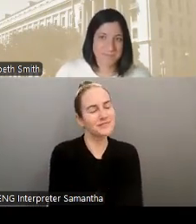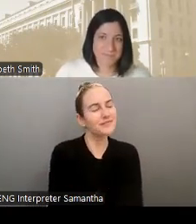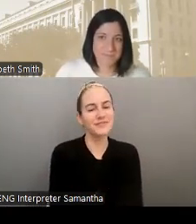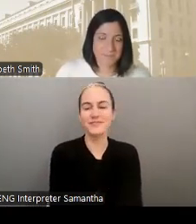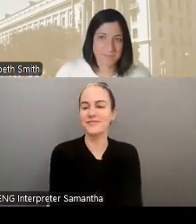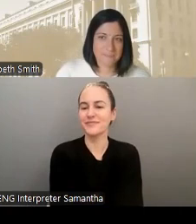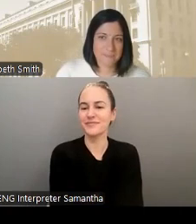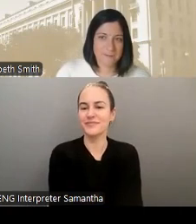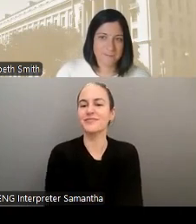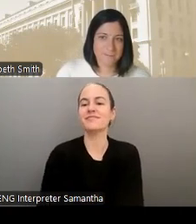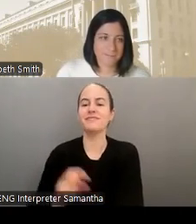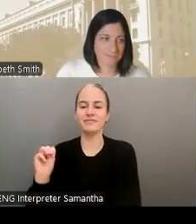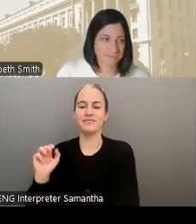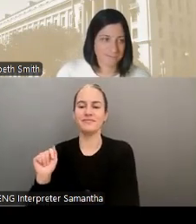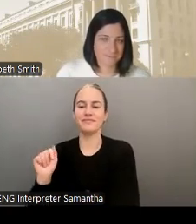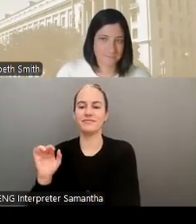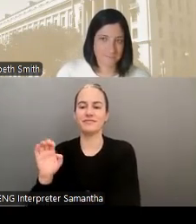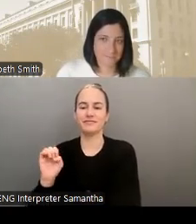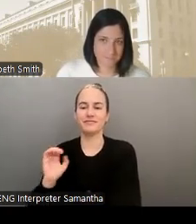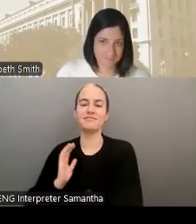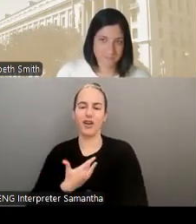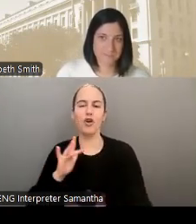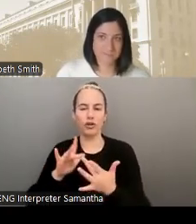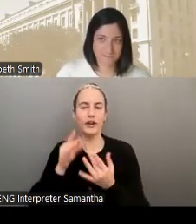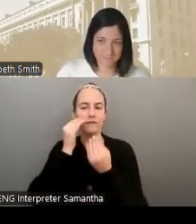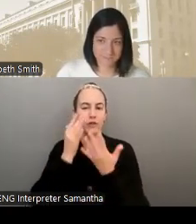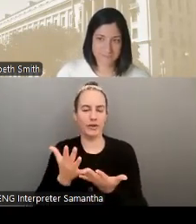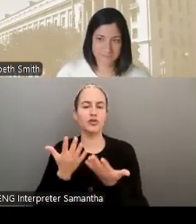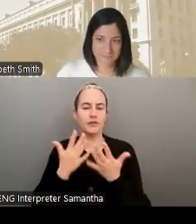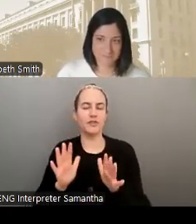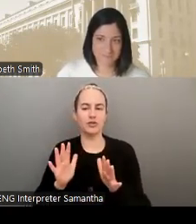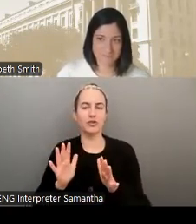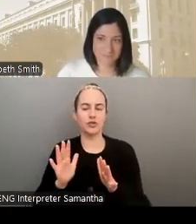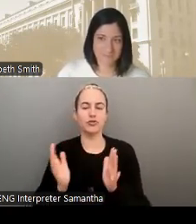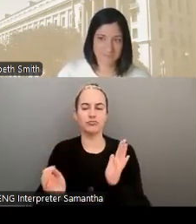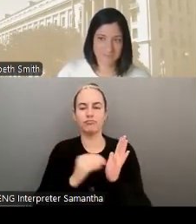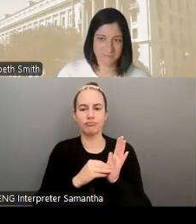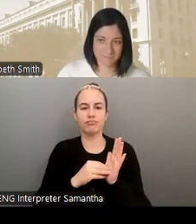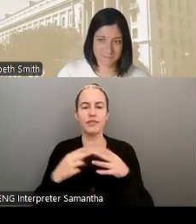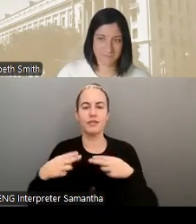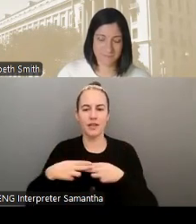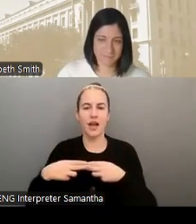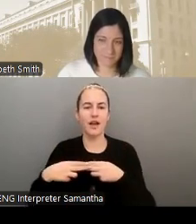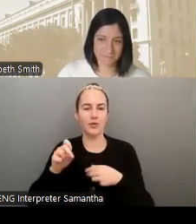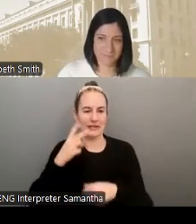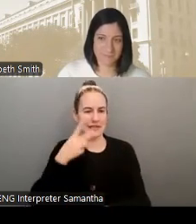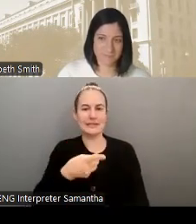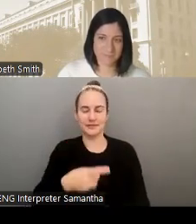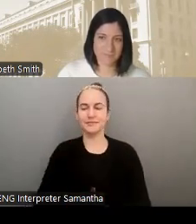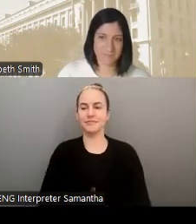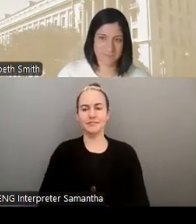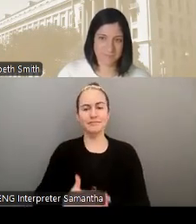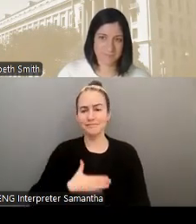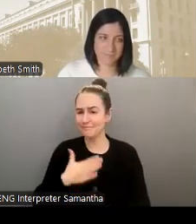And we did put our contact information in that slide in front of you, and we are happy to